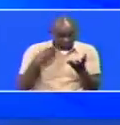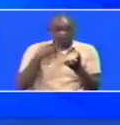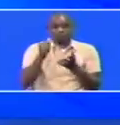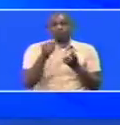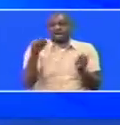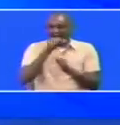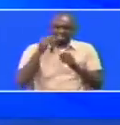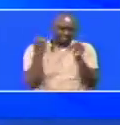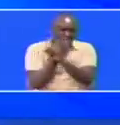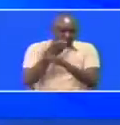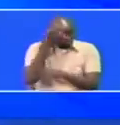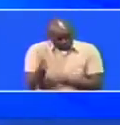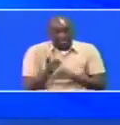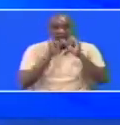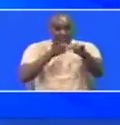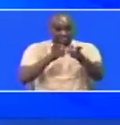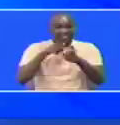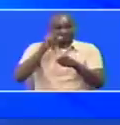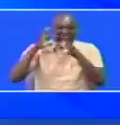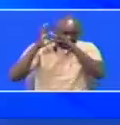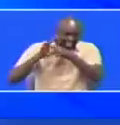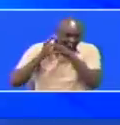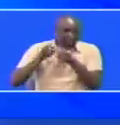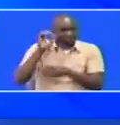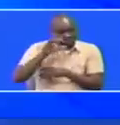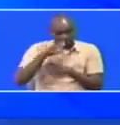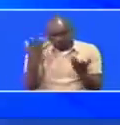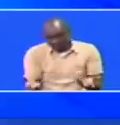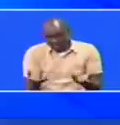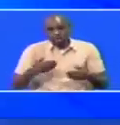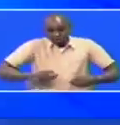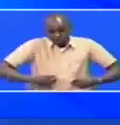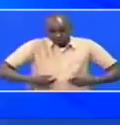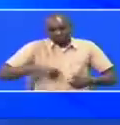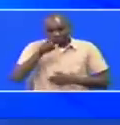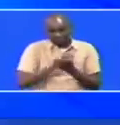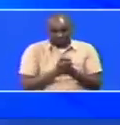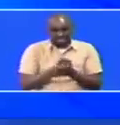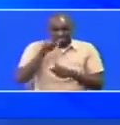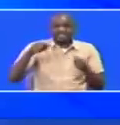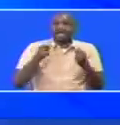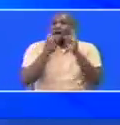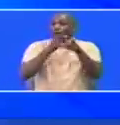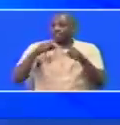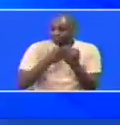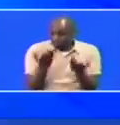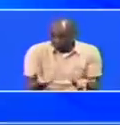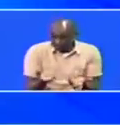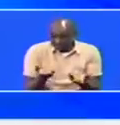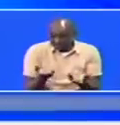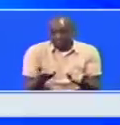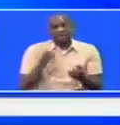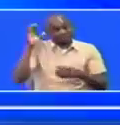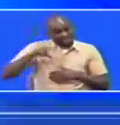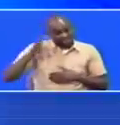that showcase the unique Kenyan Matatu culture, which is popular among Kenyan youth. Now, this was the award's third anniversary.